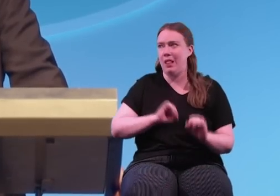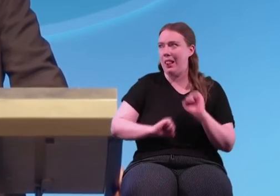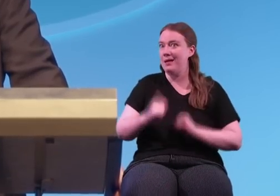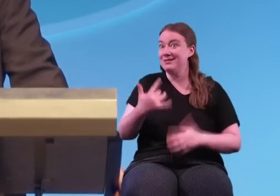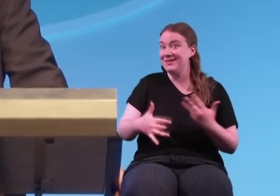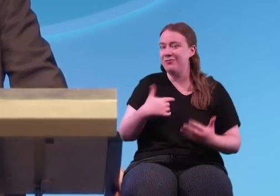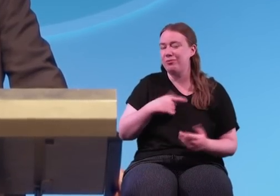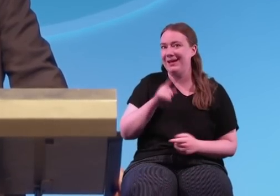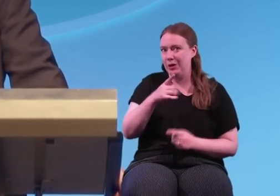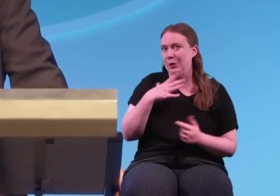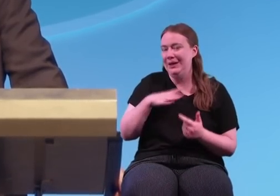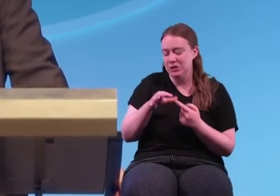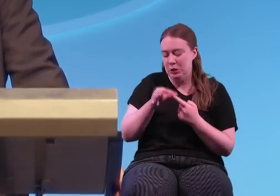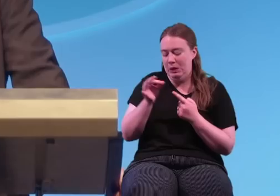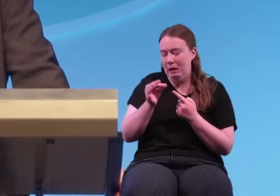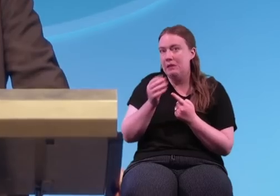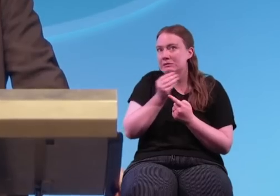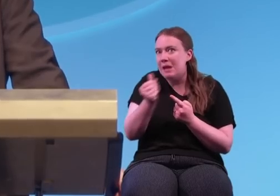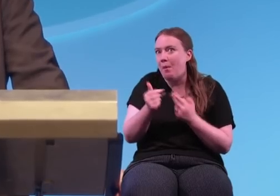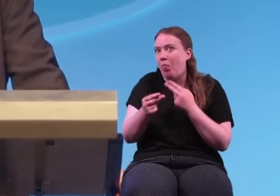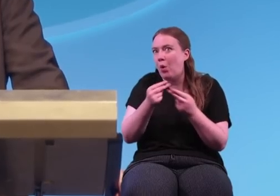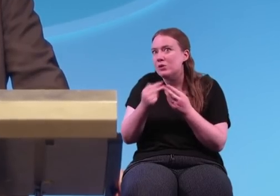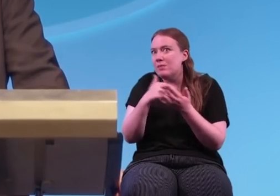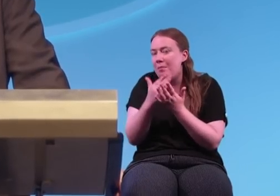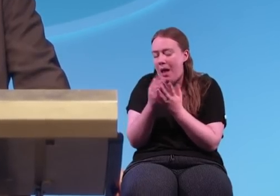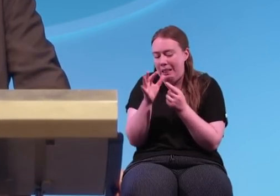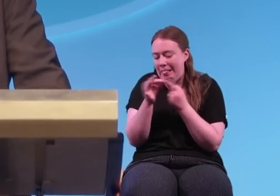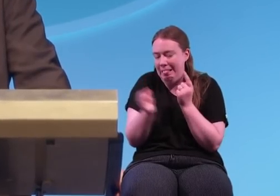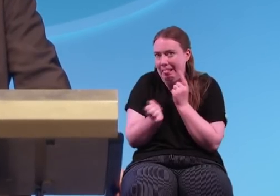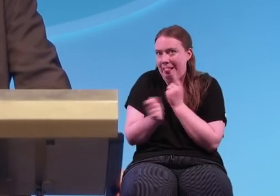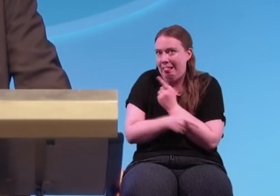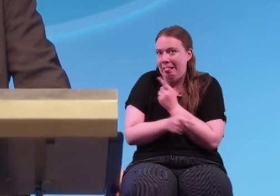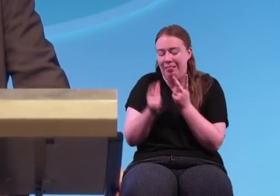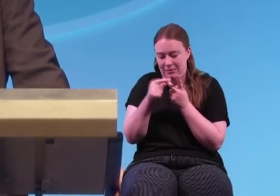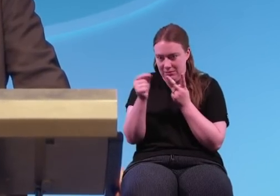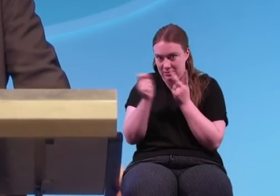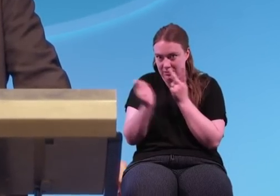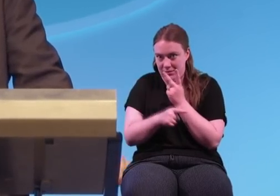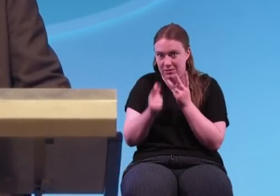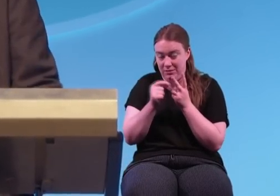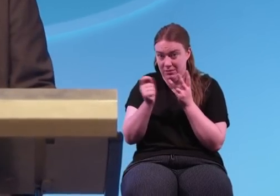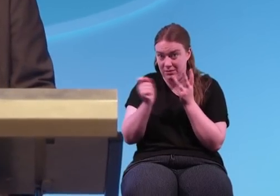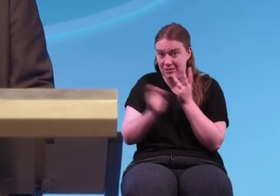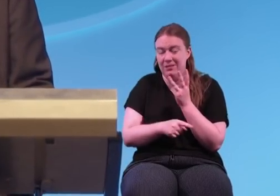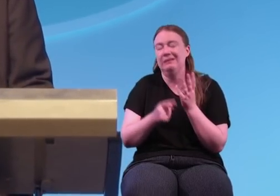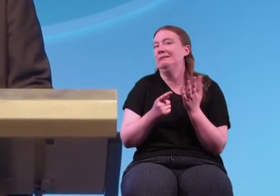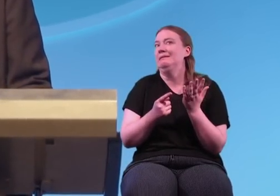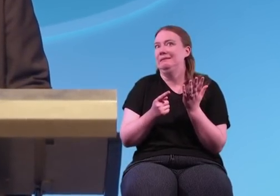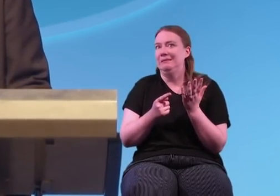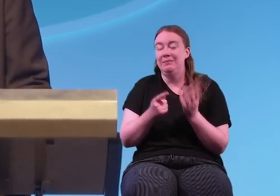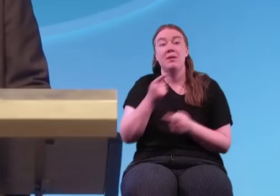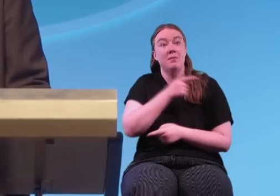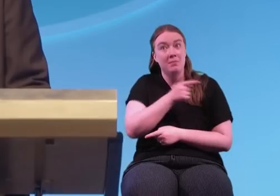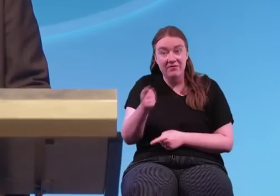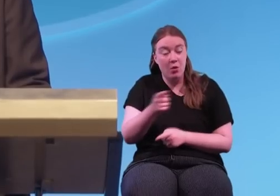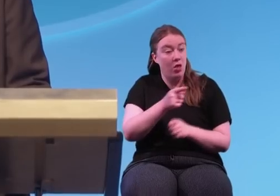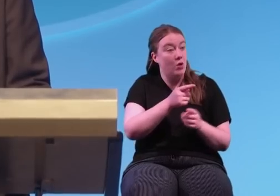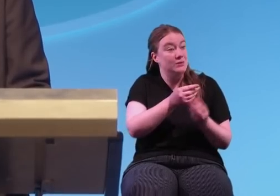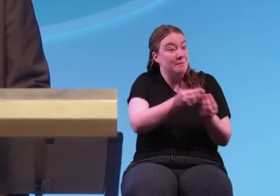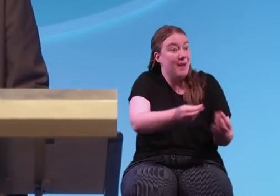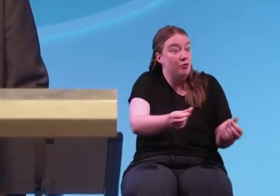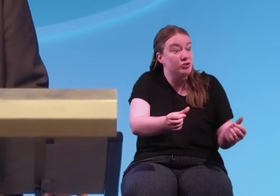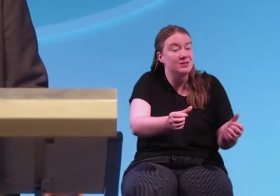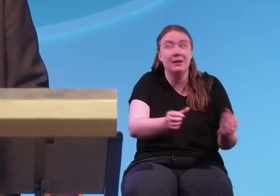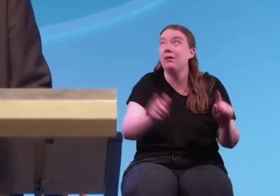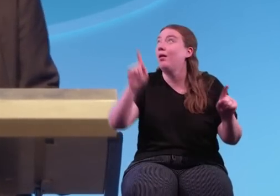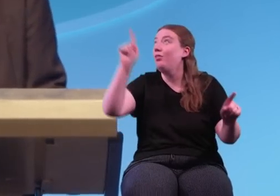cross is foolishness to those who are perishing, but to those who are being saved, it is the power of God. Well,